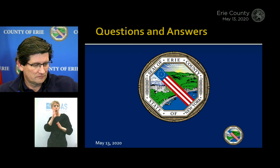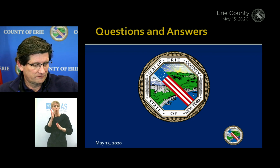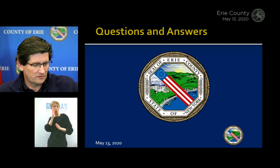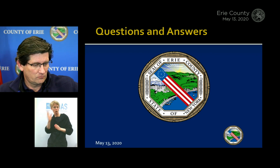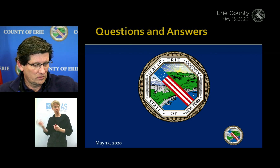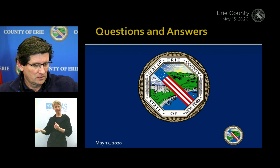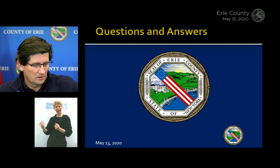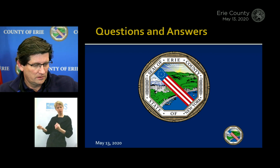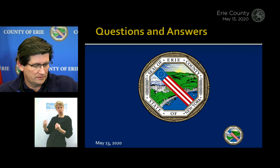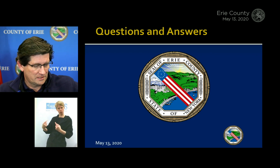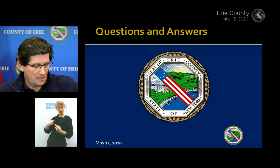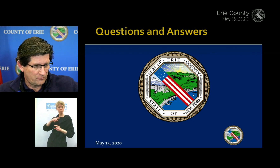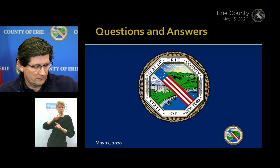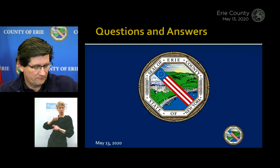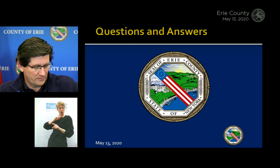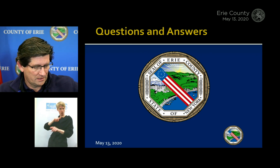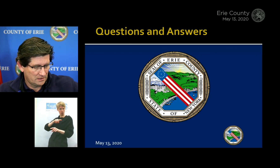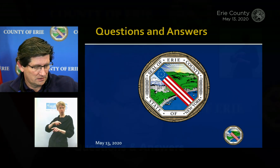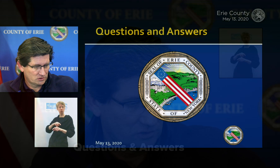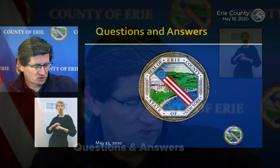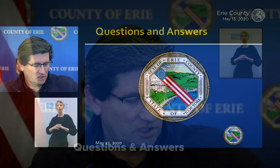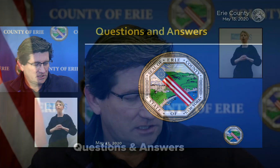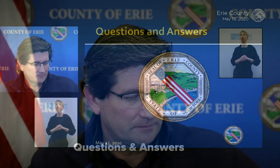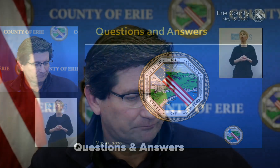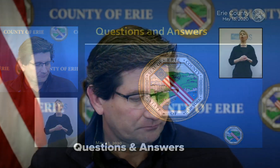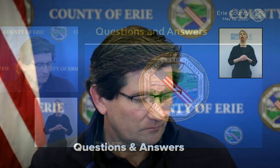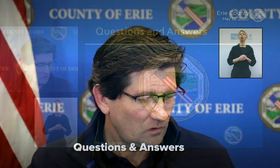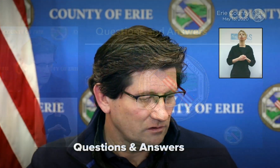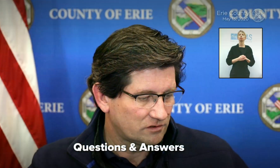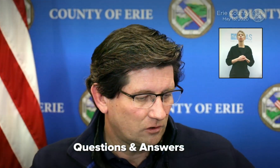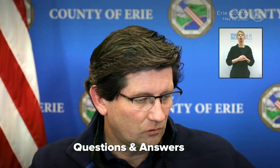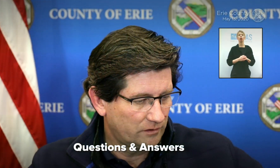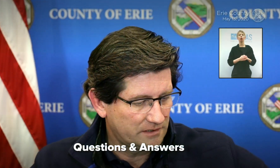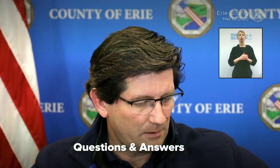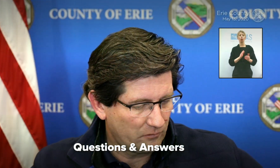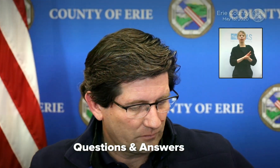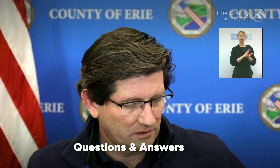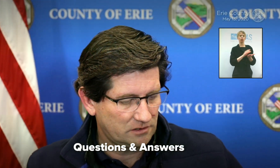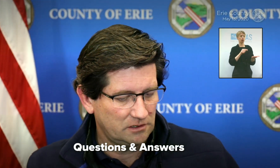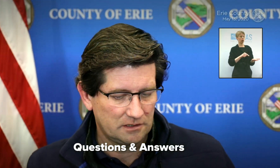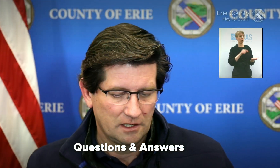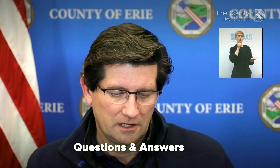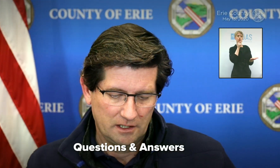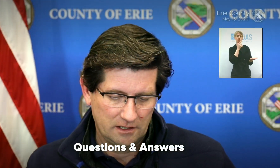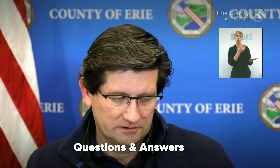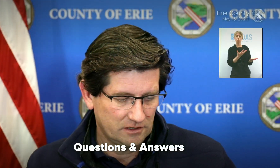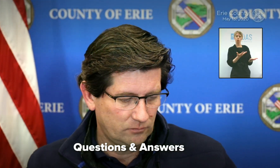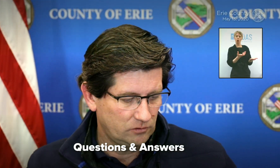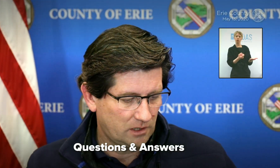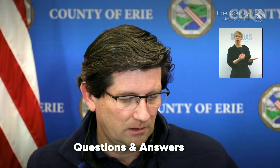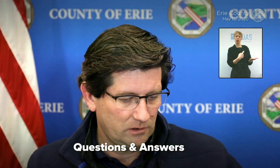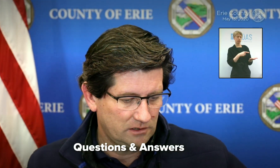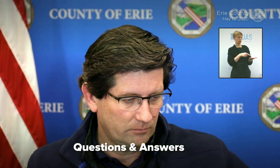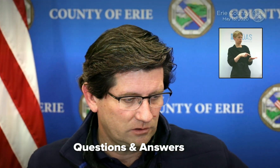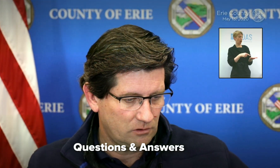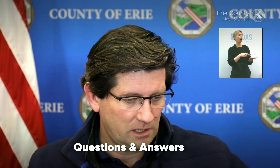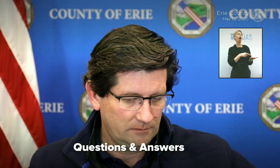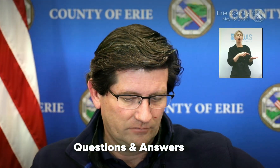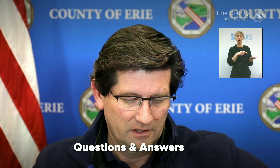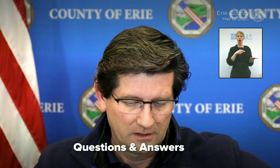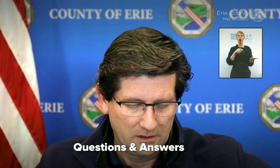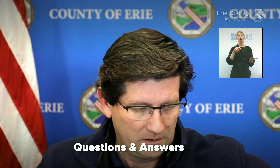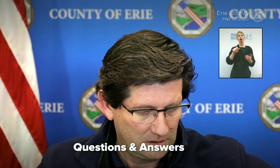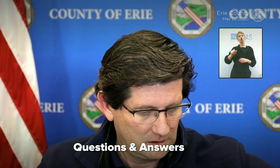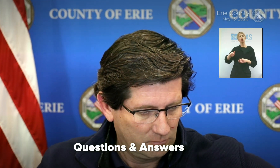start from the top of my sheet. So the top of my sheet has WKBW on